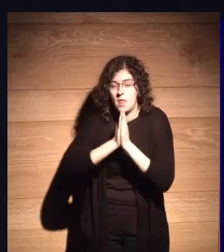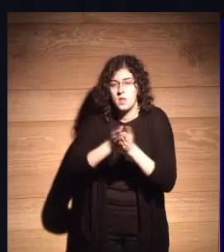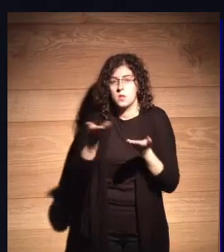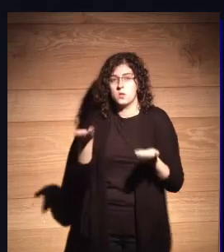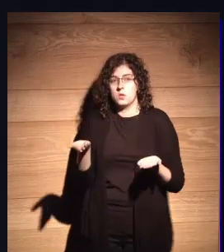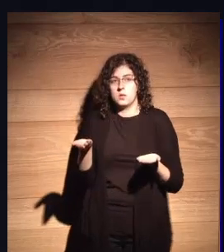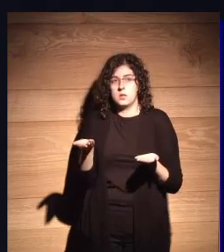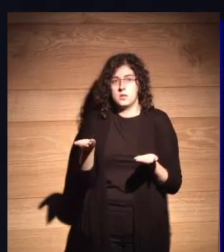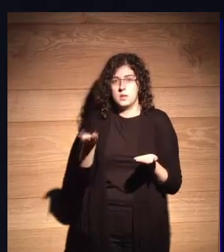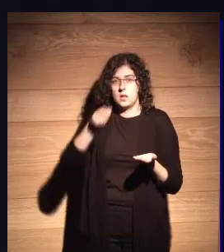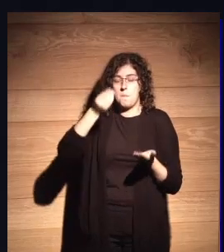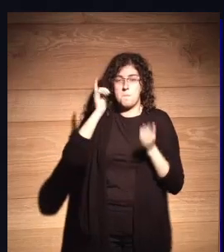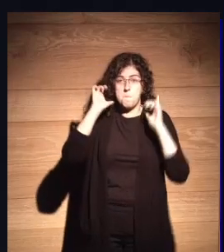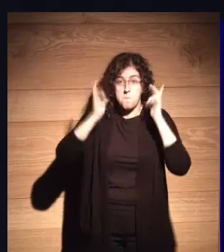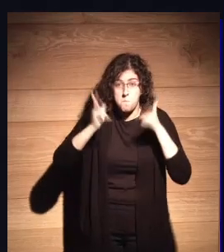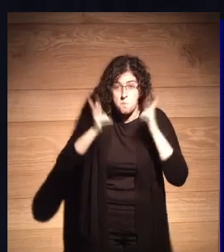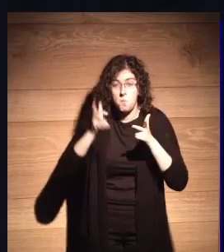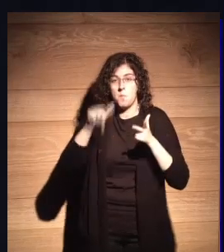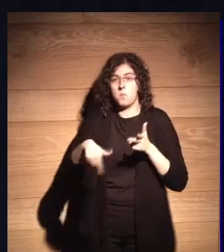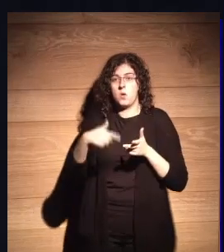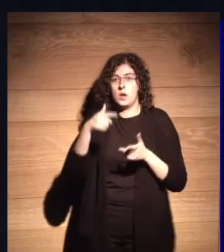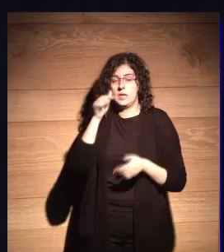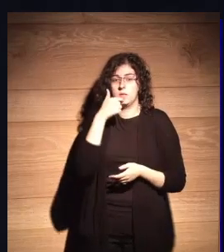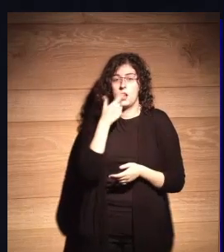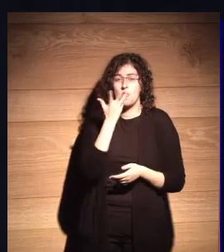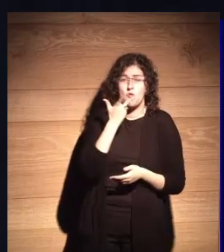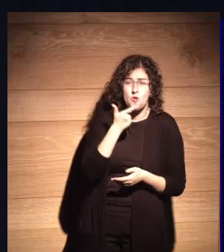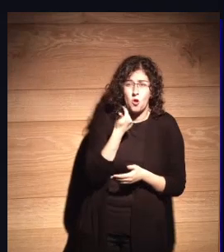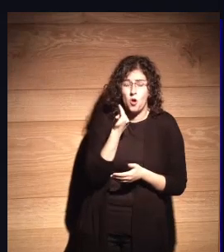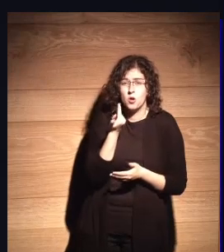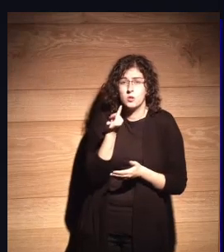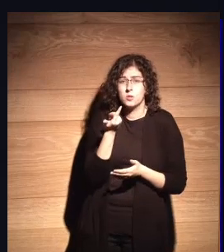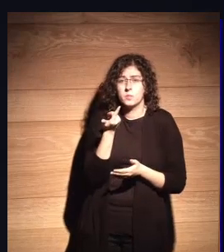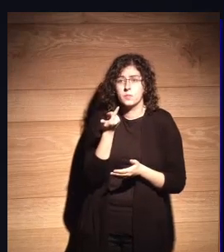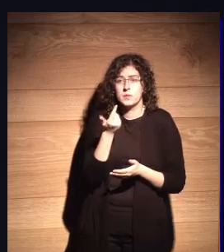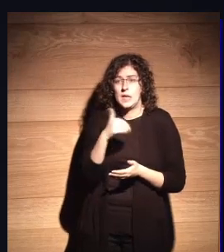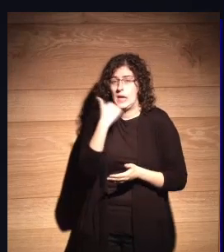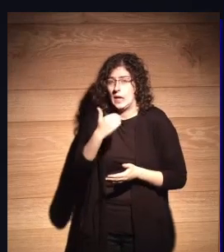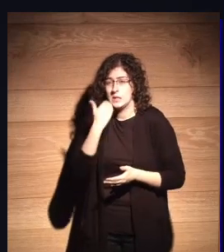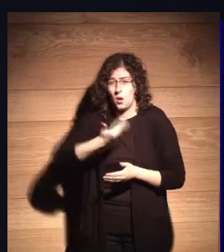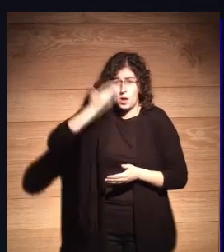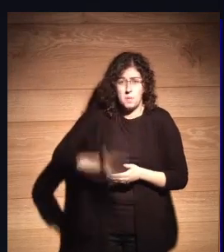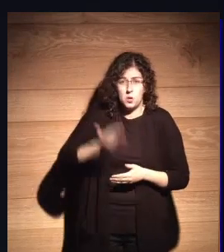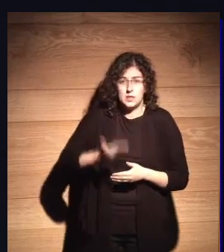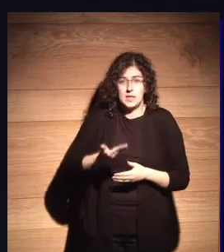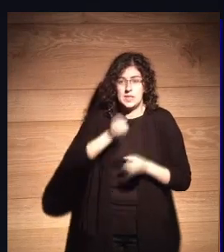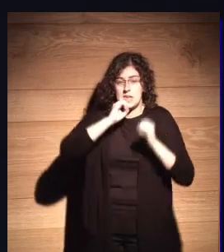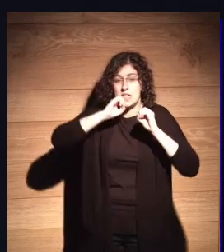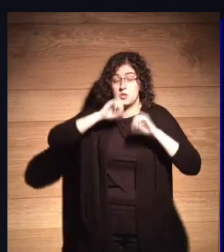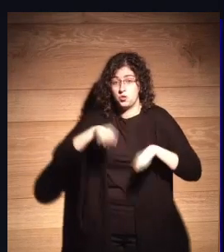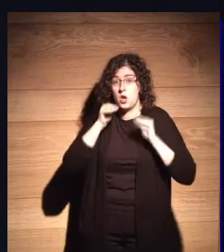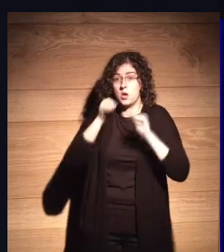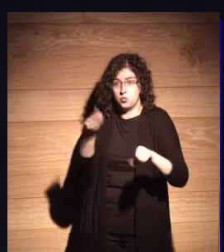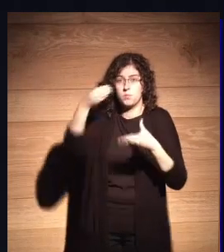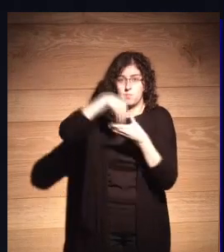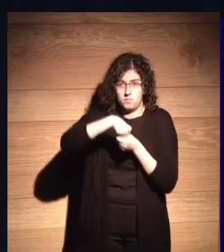the color often is really again a part of the story. So you can't ignore that, and it's best